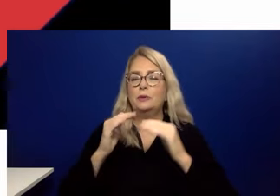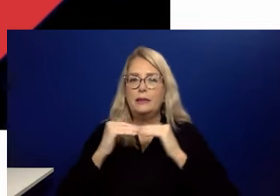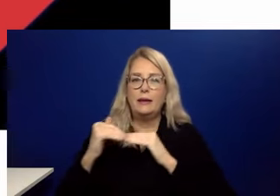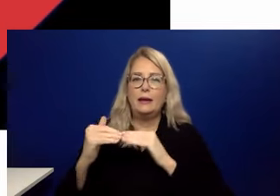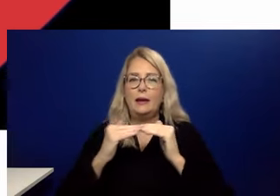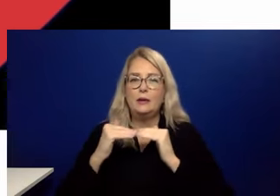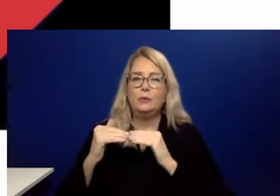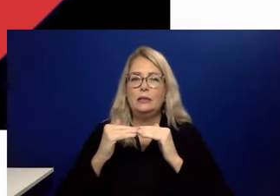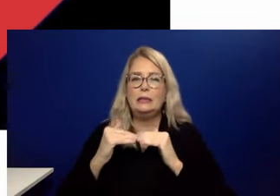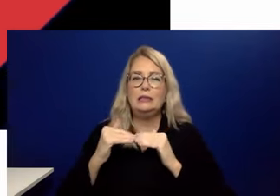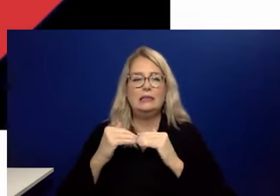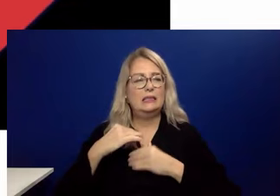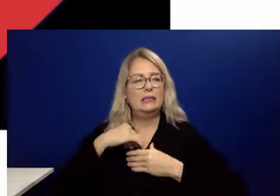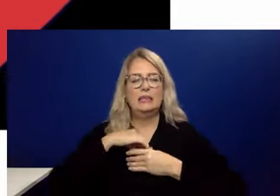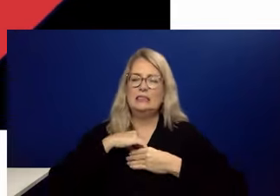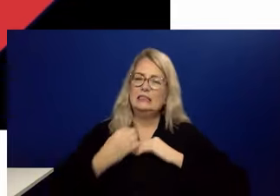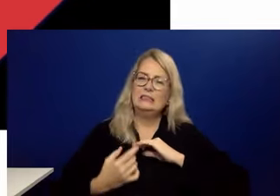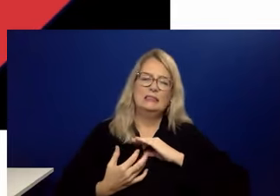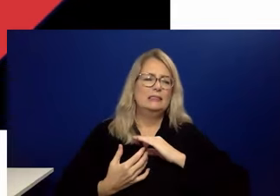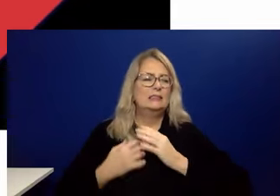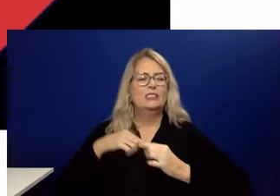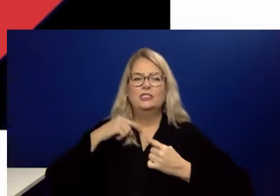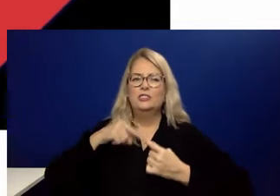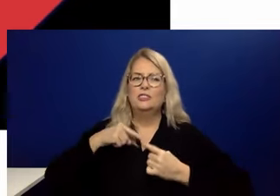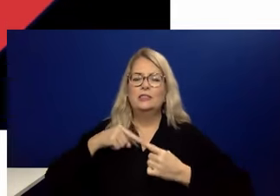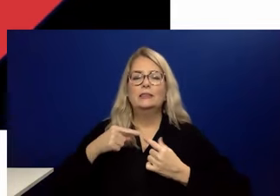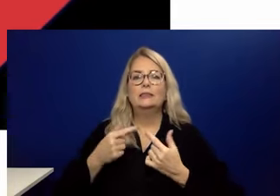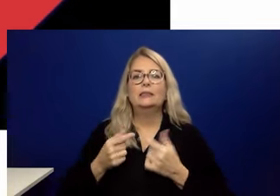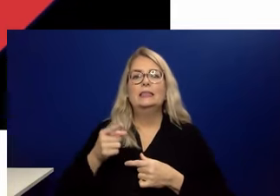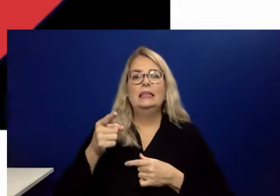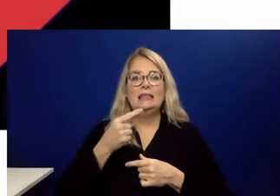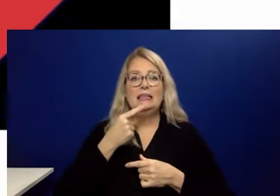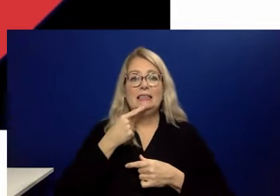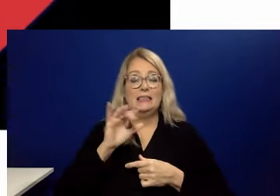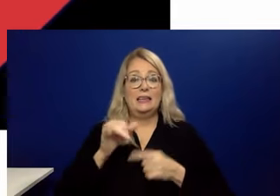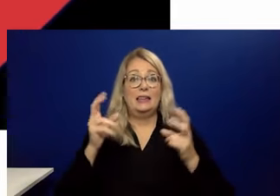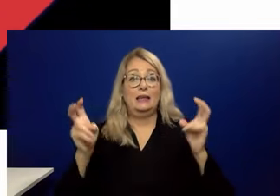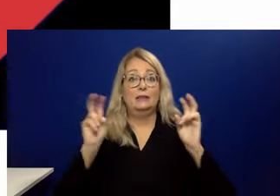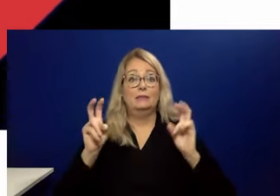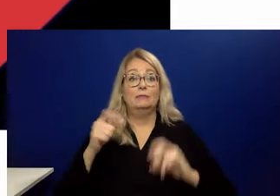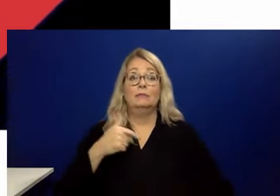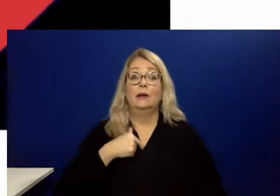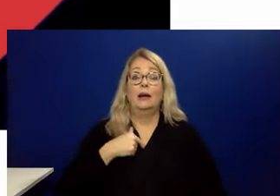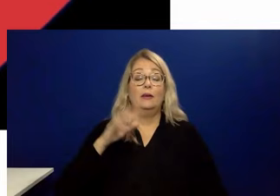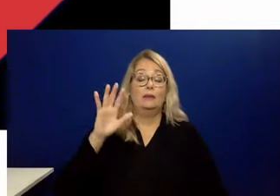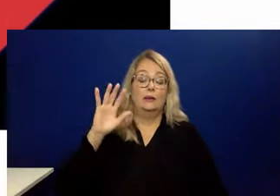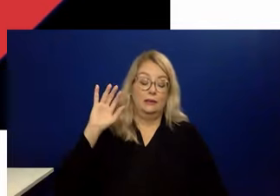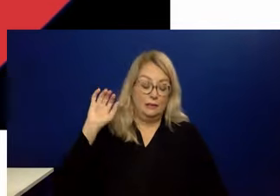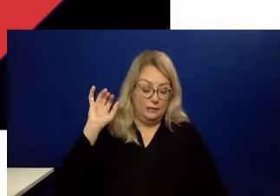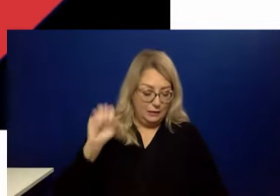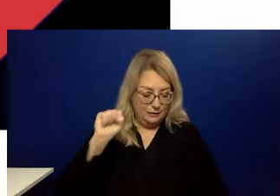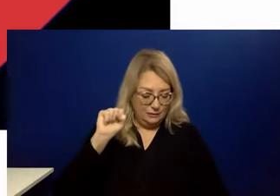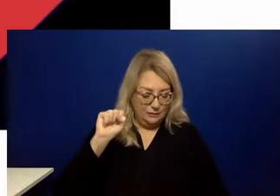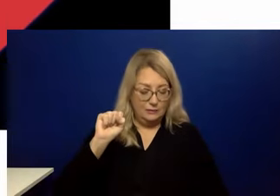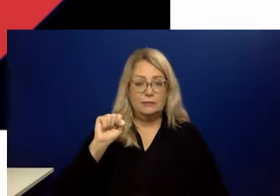interpersonal level. And when he said that the beating heart of our medical system, I went, that's it. They then are the